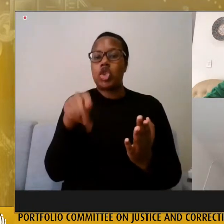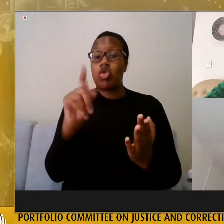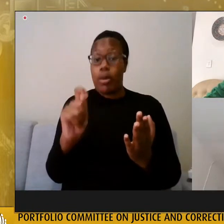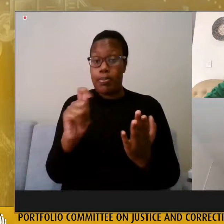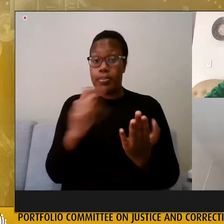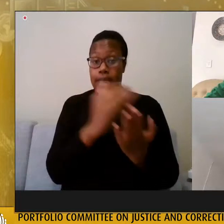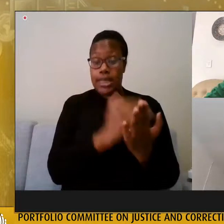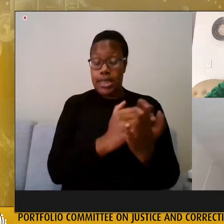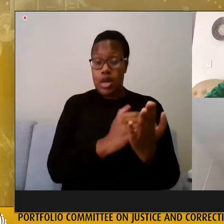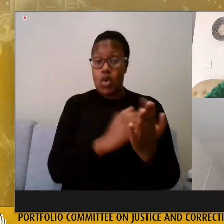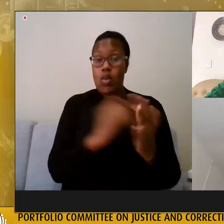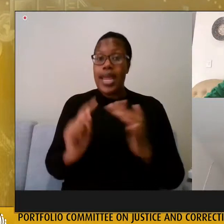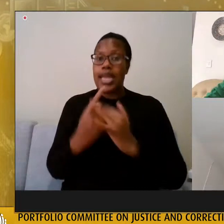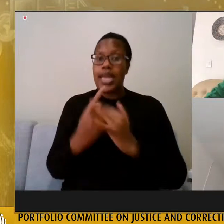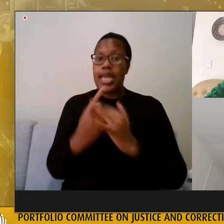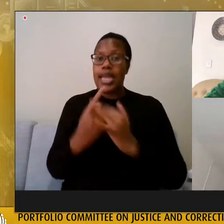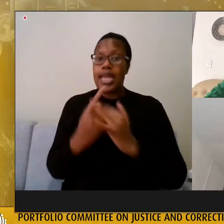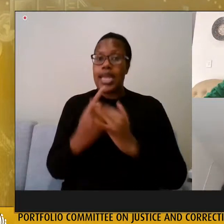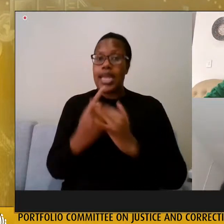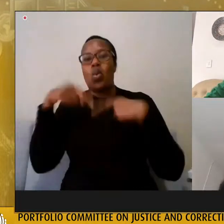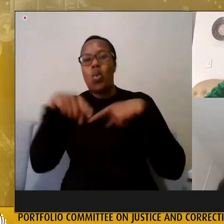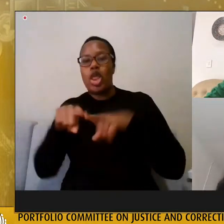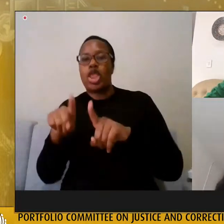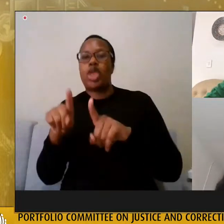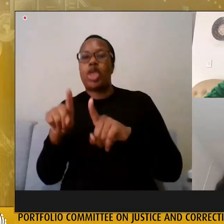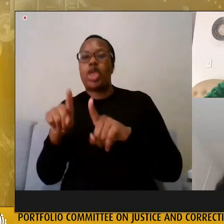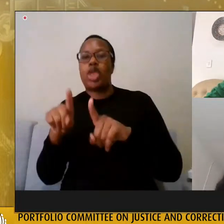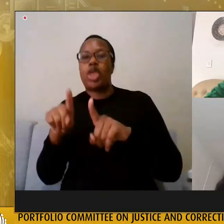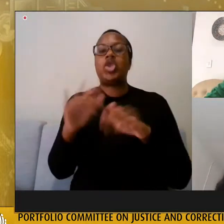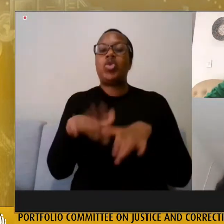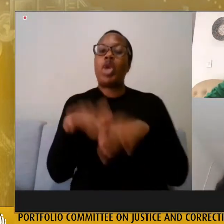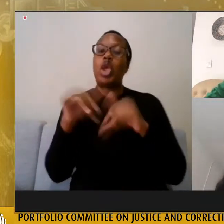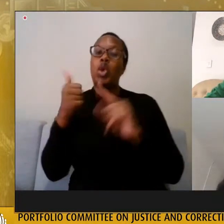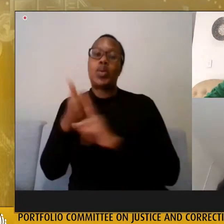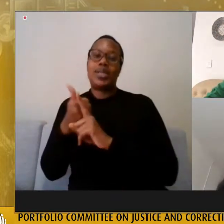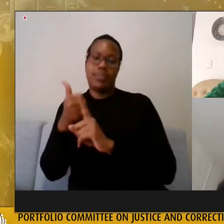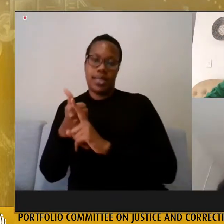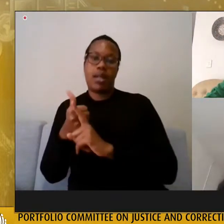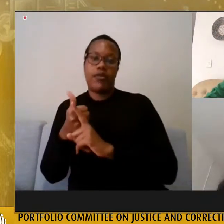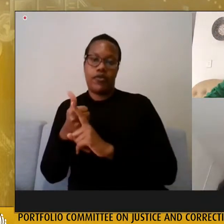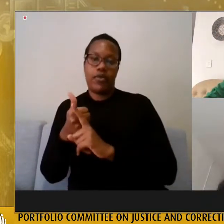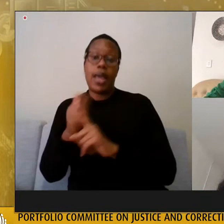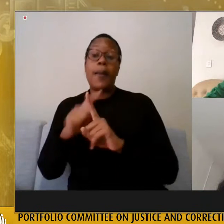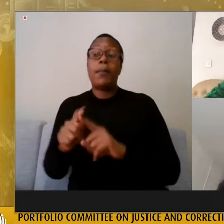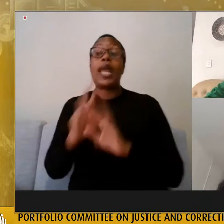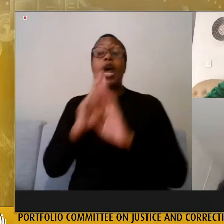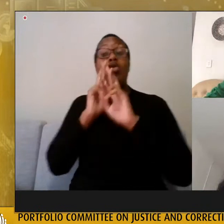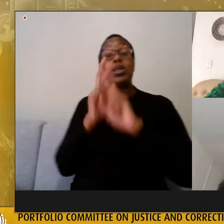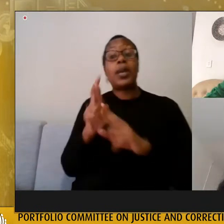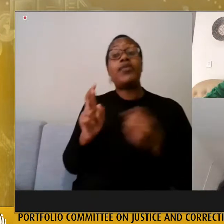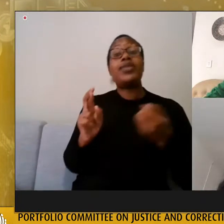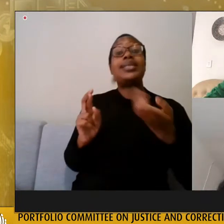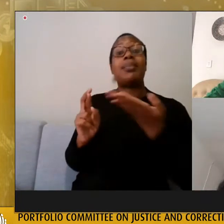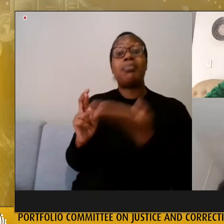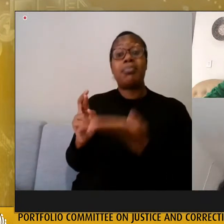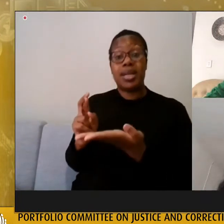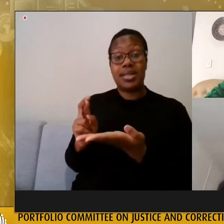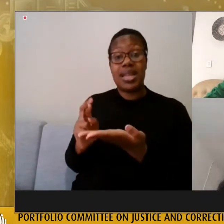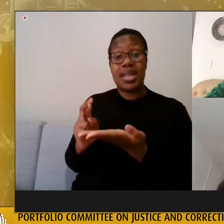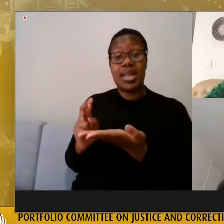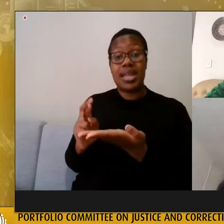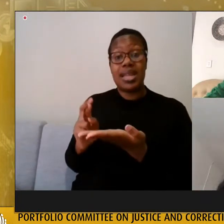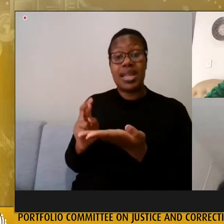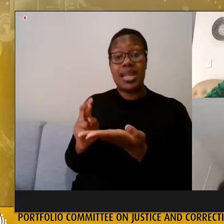magistrate went through a bit of a process to recuse himself, but I respectfully submit that the allegations are of such a serious